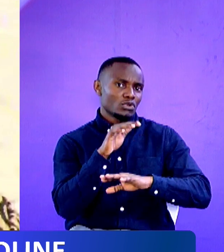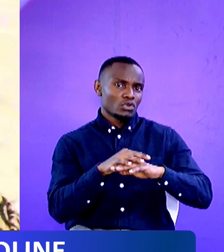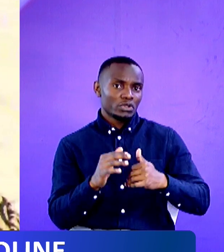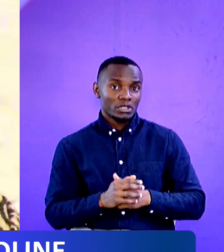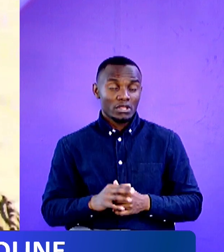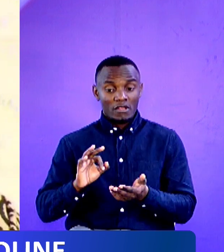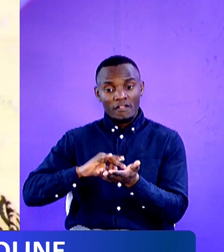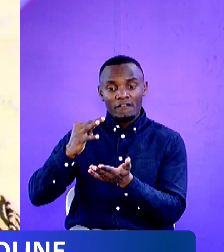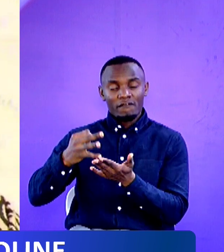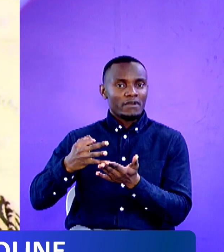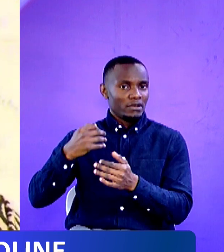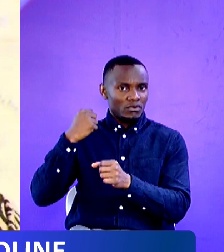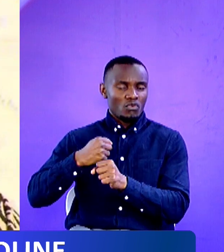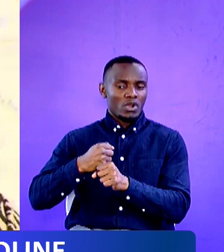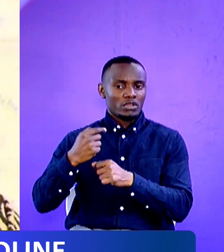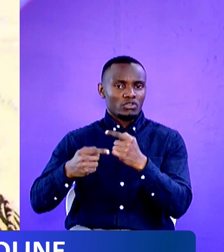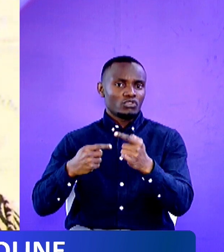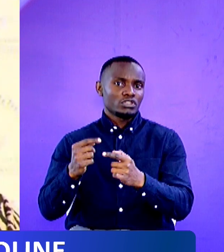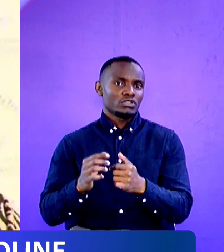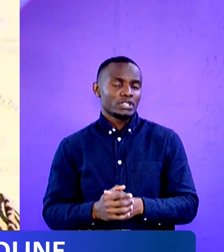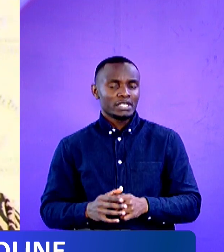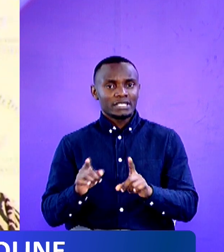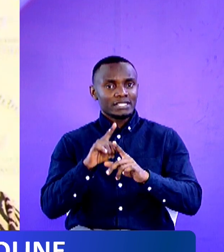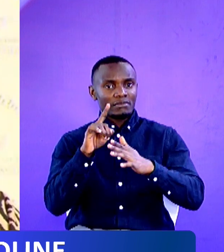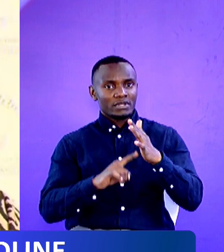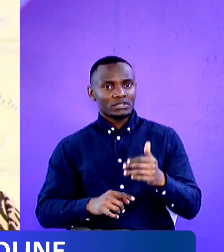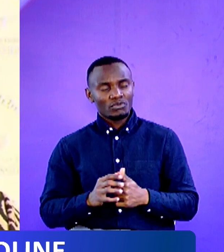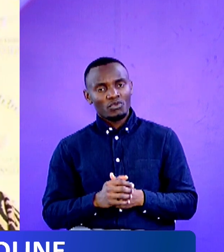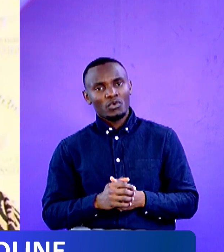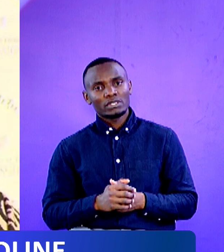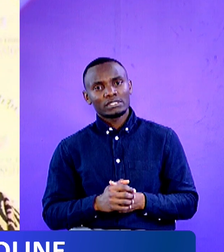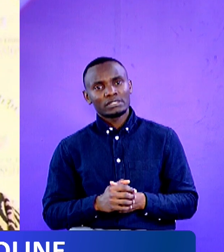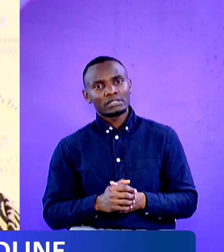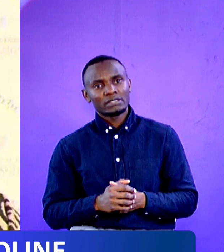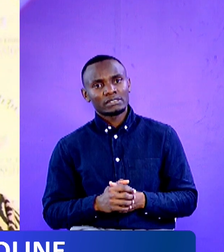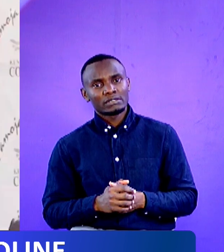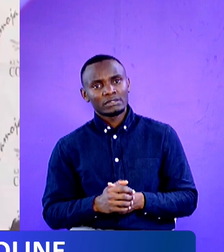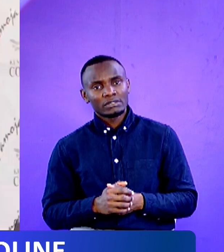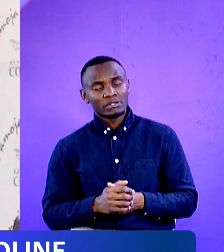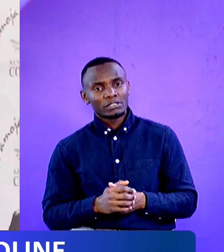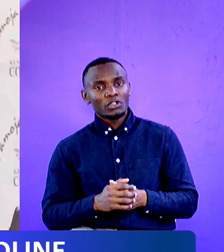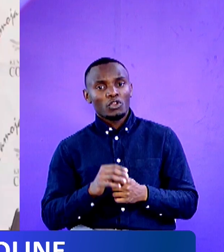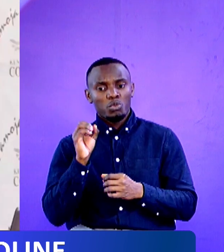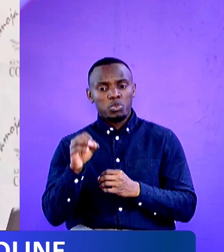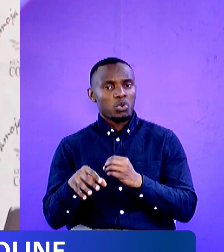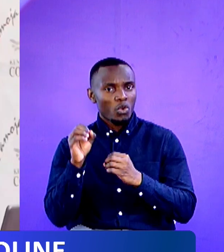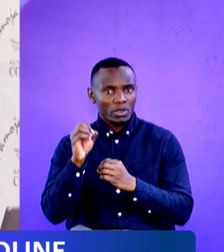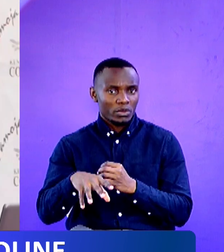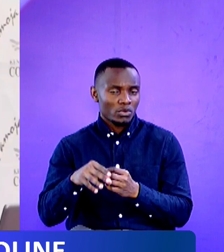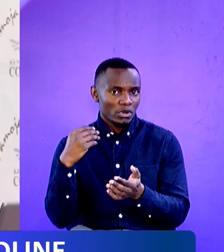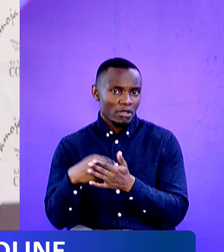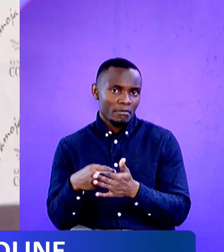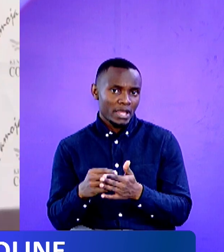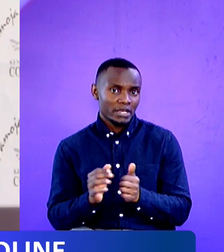out money. It's like putting money in a bottomless dark pit. And this is one example of